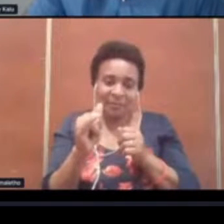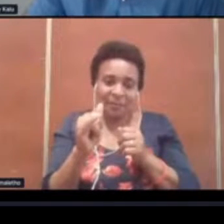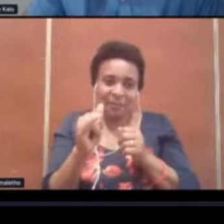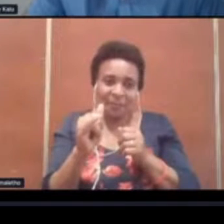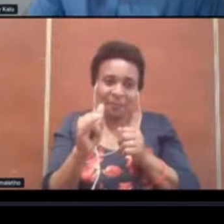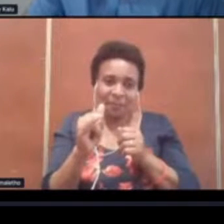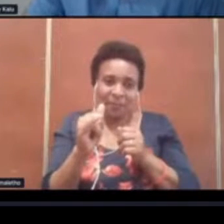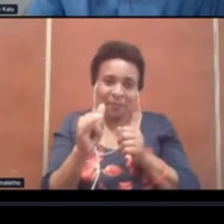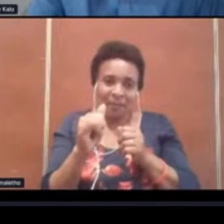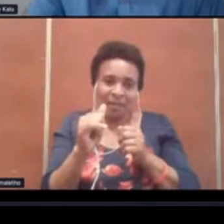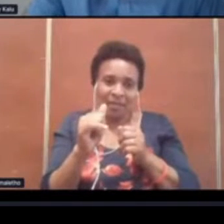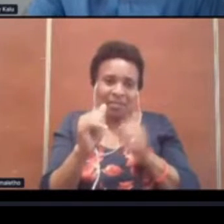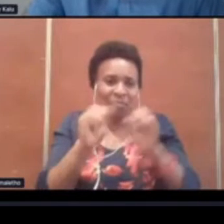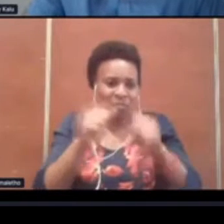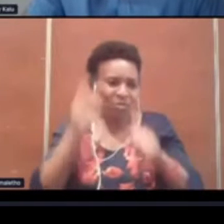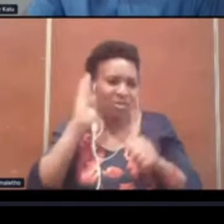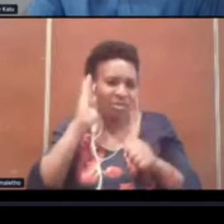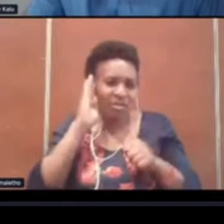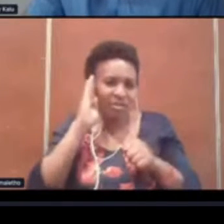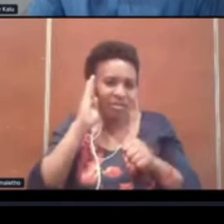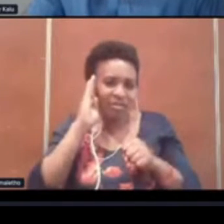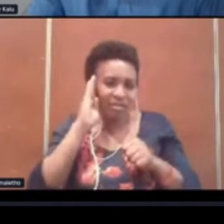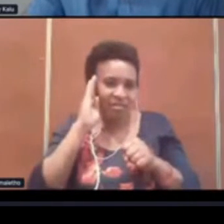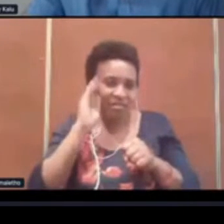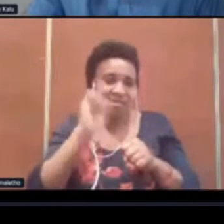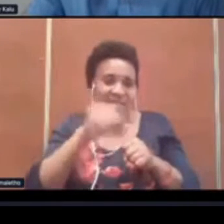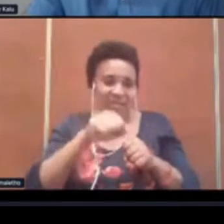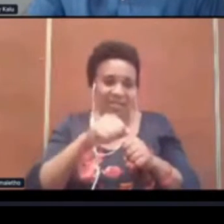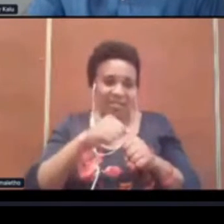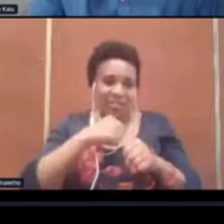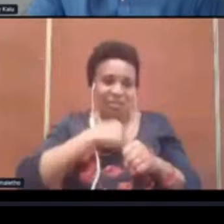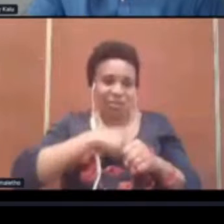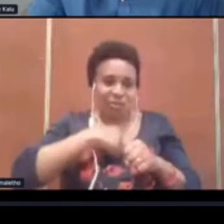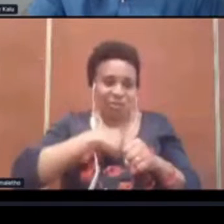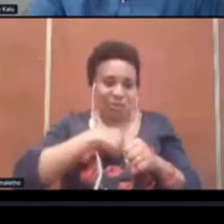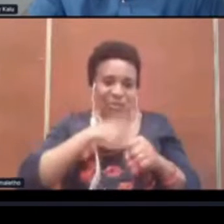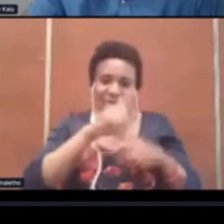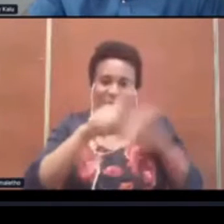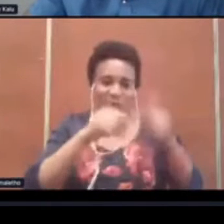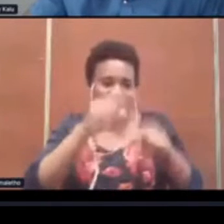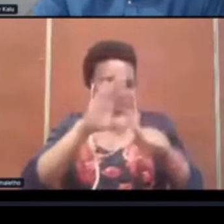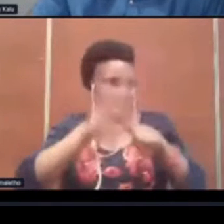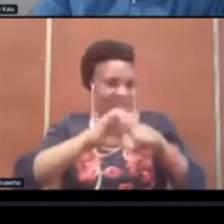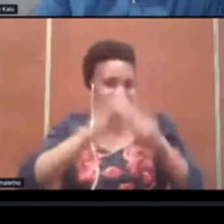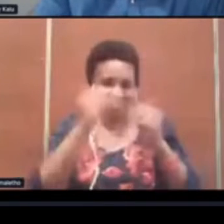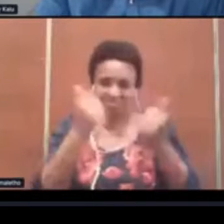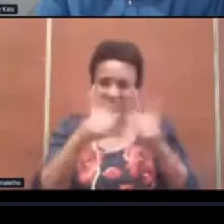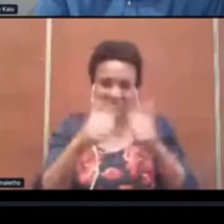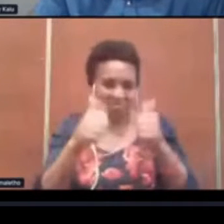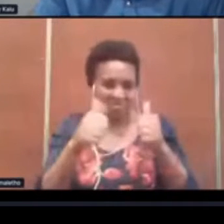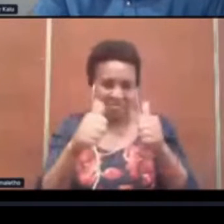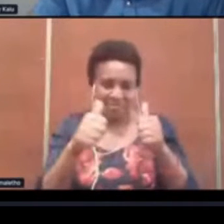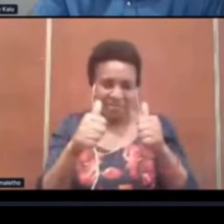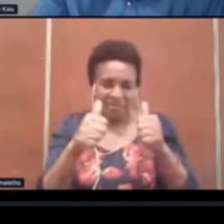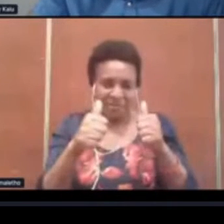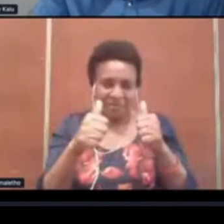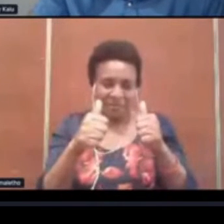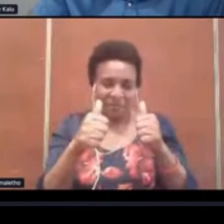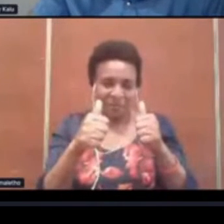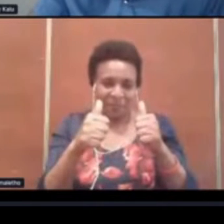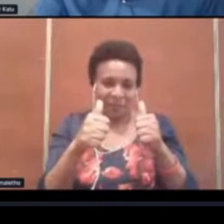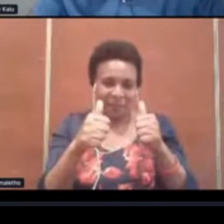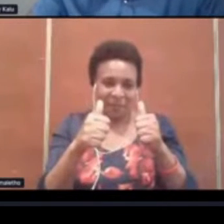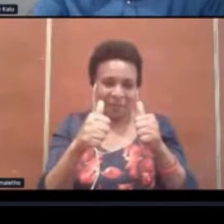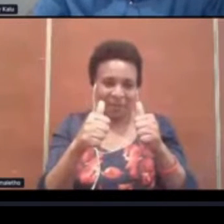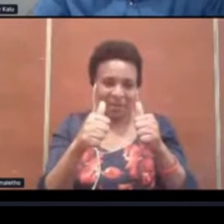Can you hear me? Okay. I'm sorry, I couldn't get your question because it was breaking up.